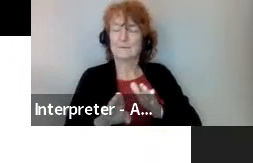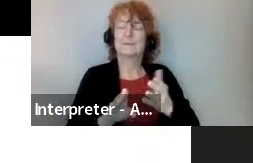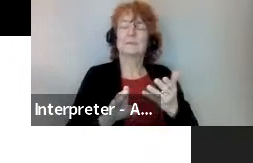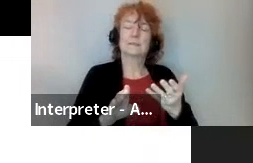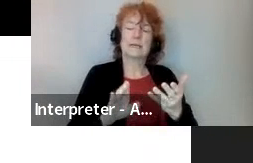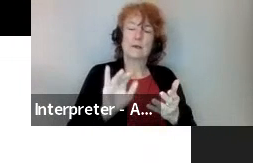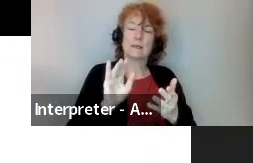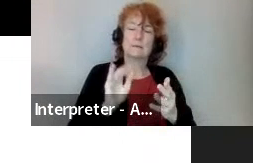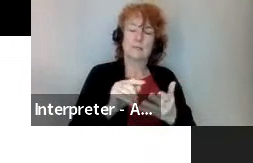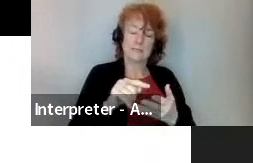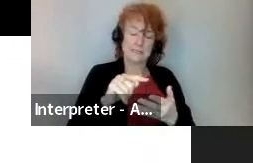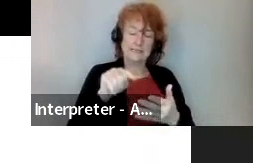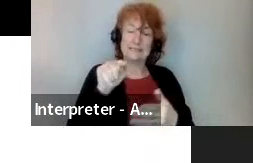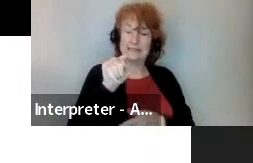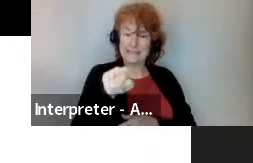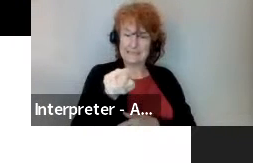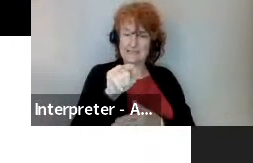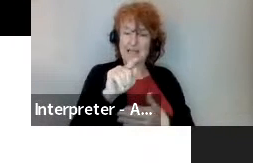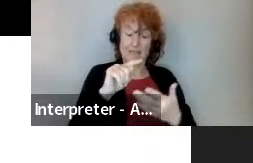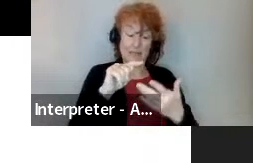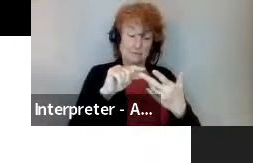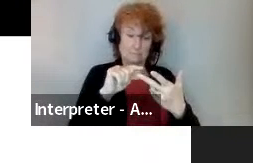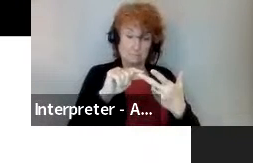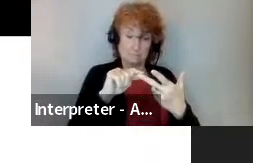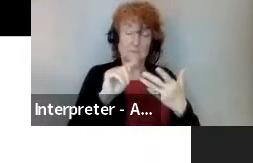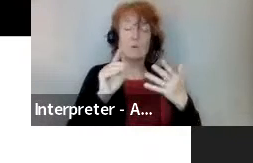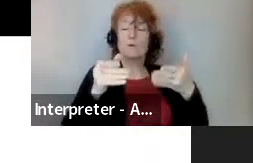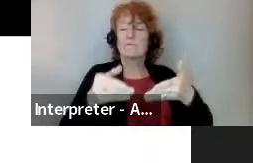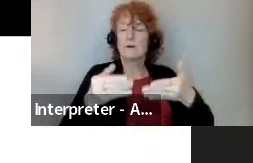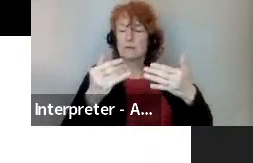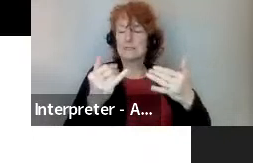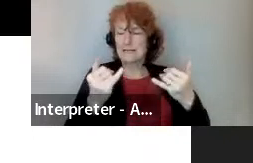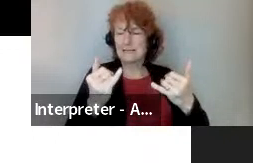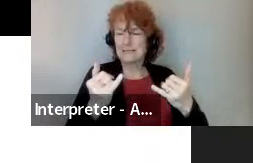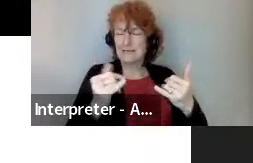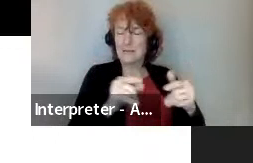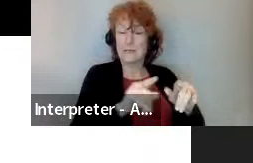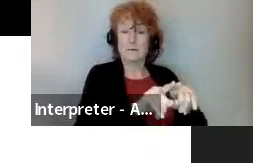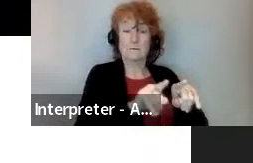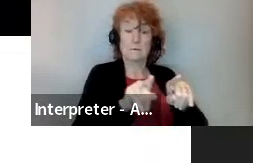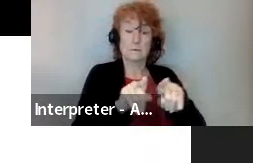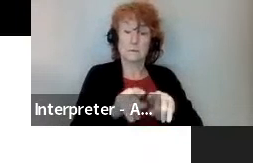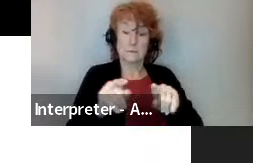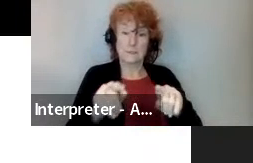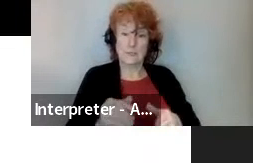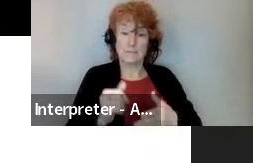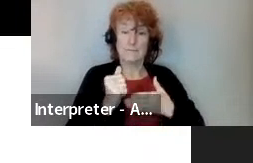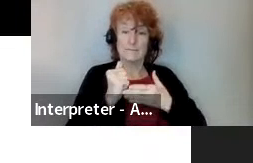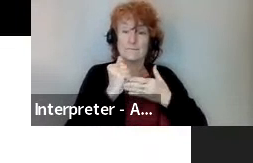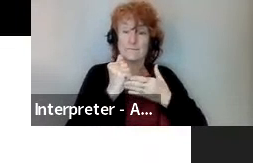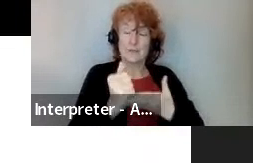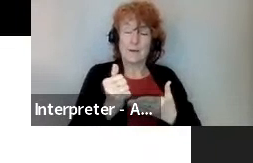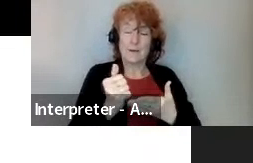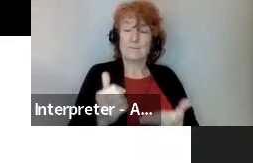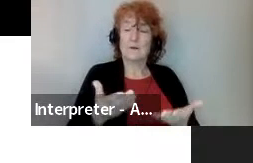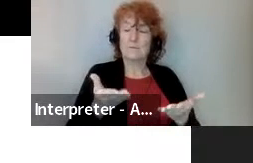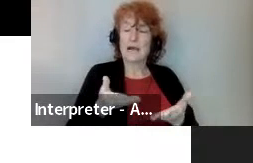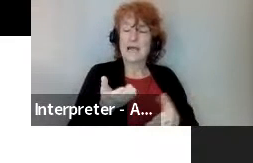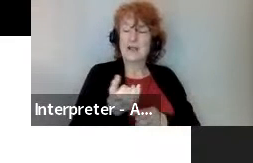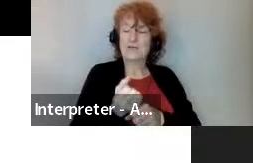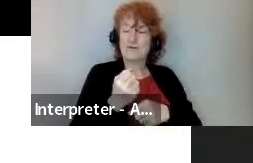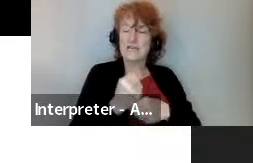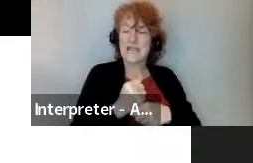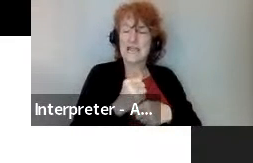focus on tonight. We also aim to help homeowners in low-density neighborhoods by creating an accessory dwelling unit, or ADU